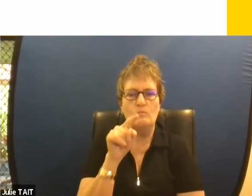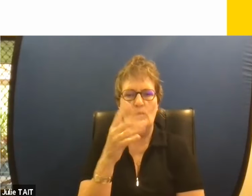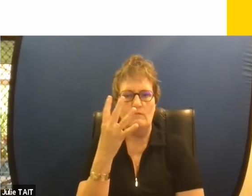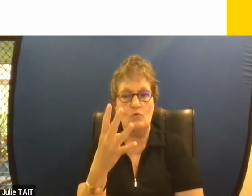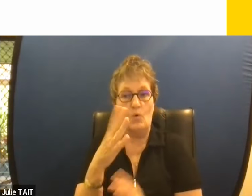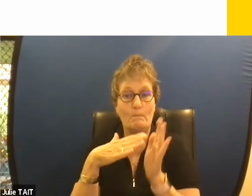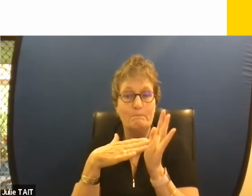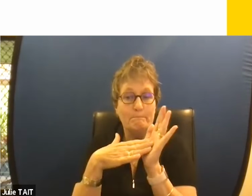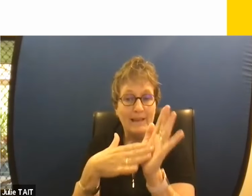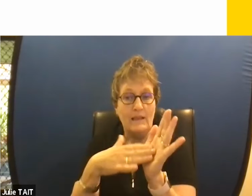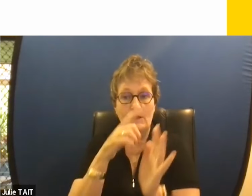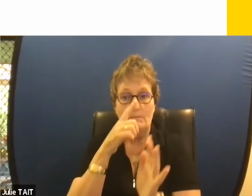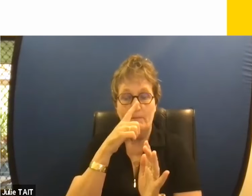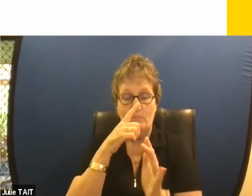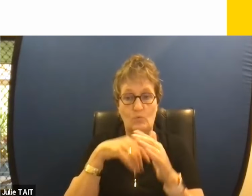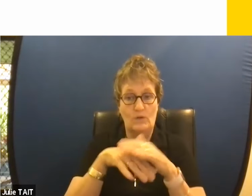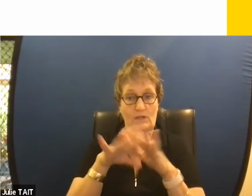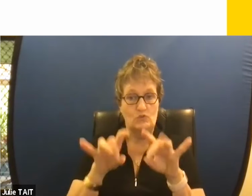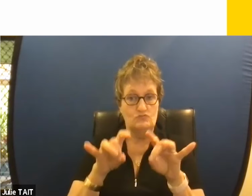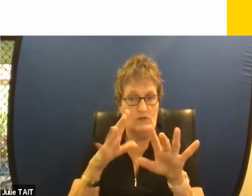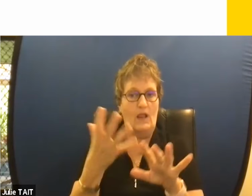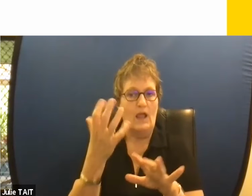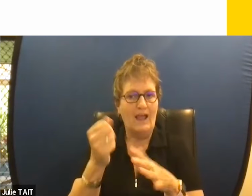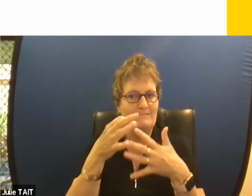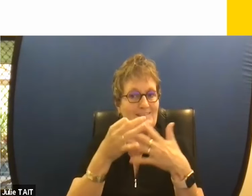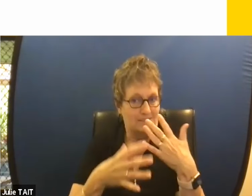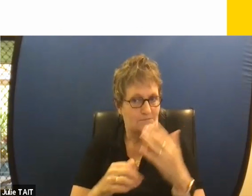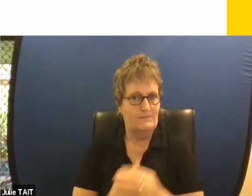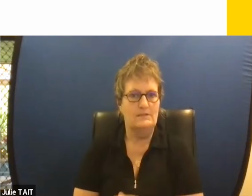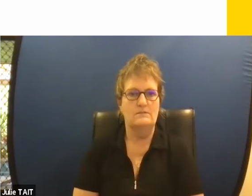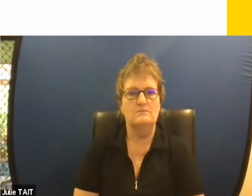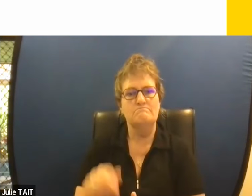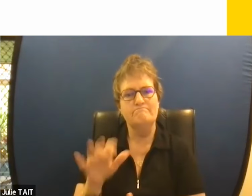4.4 million Australians, they have disabilities. That's